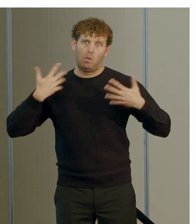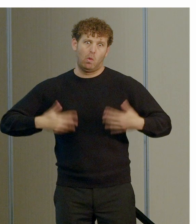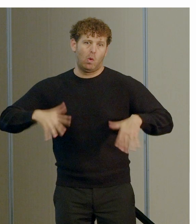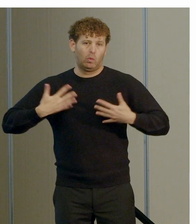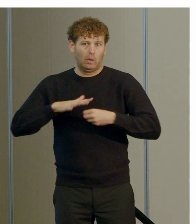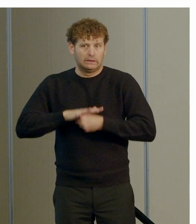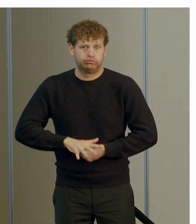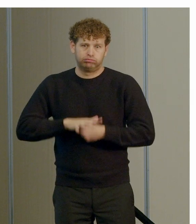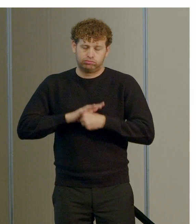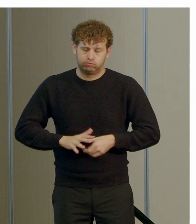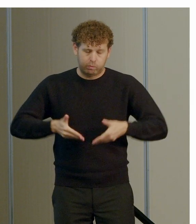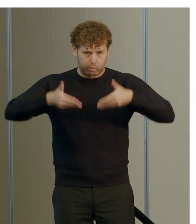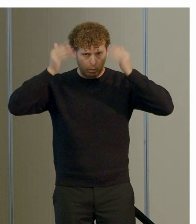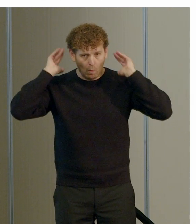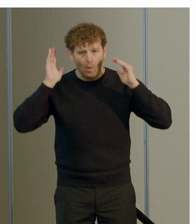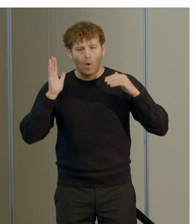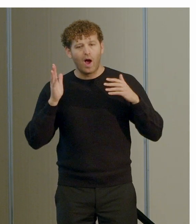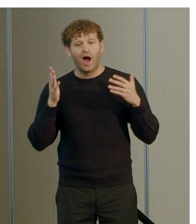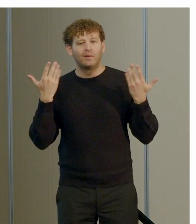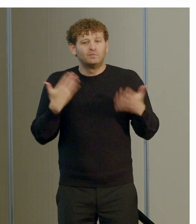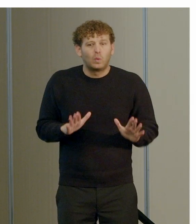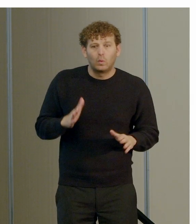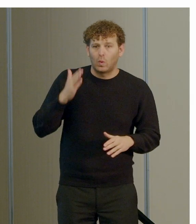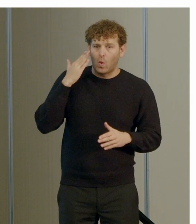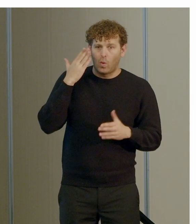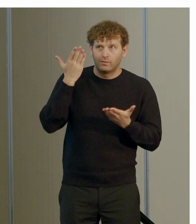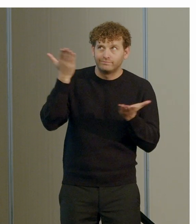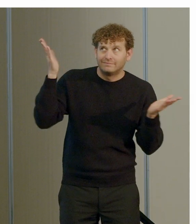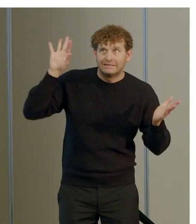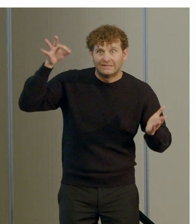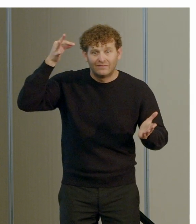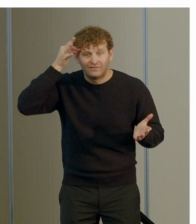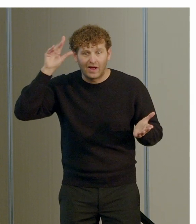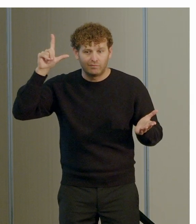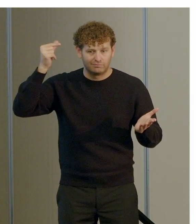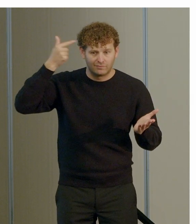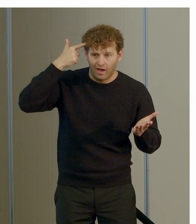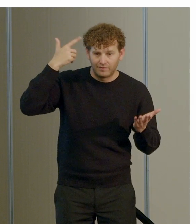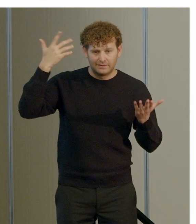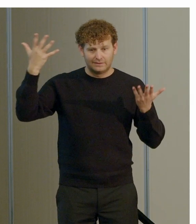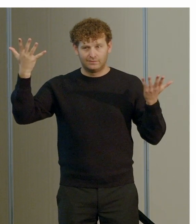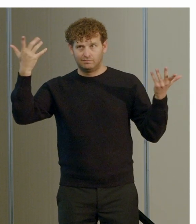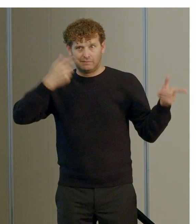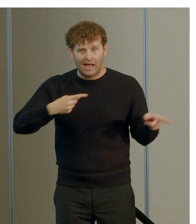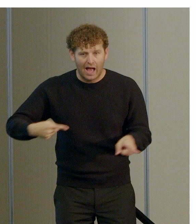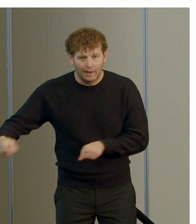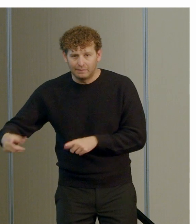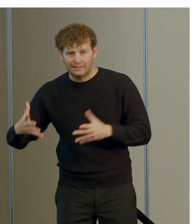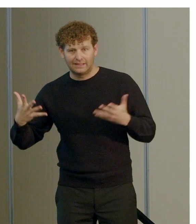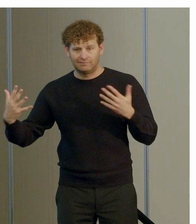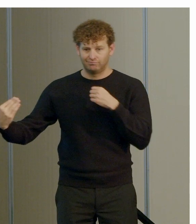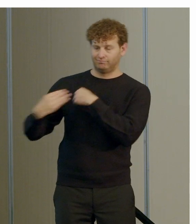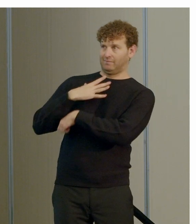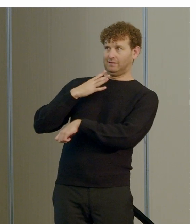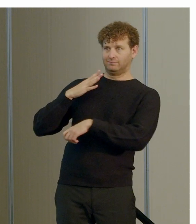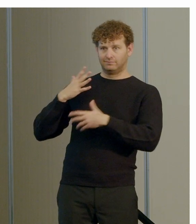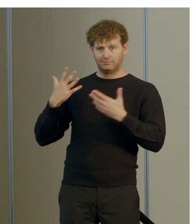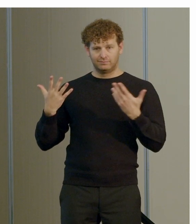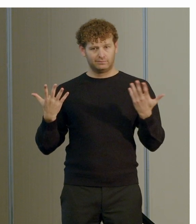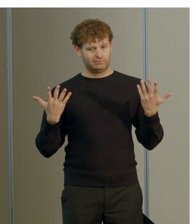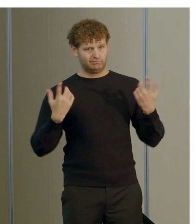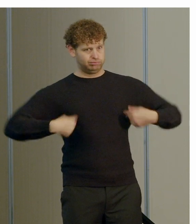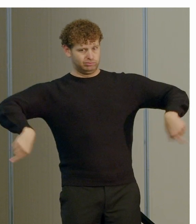It's kind of crazy, and that turmoil affects everybody. But just if you can give people the benefit of the doubt, I